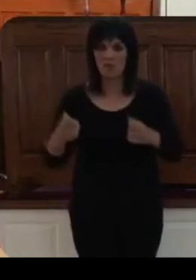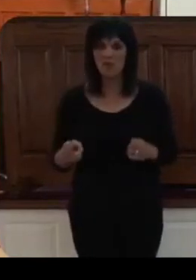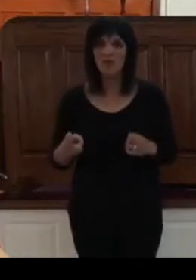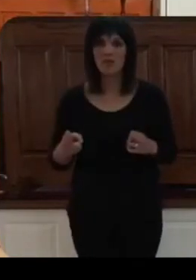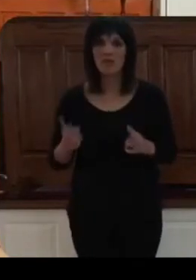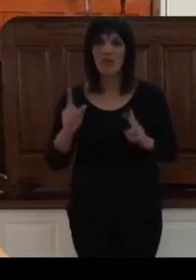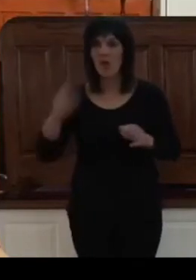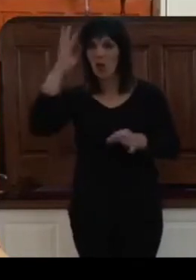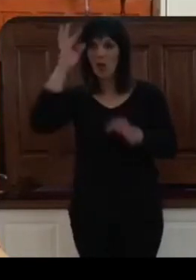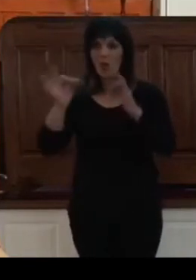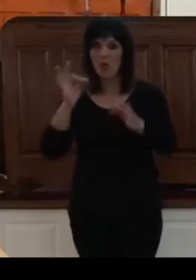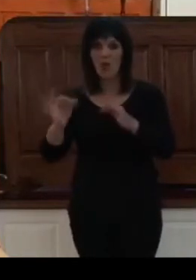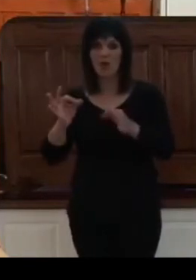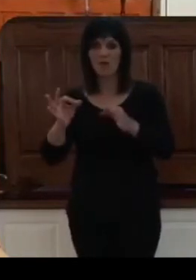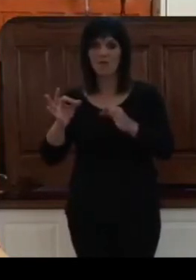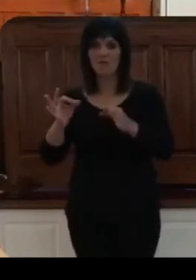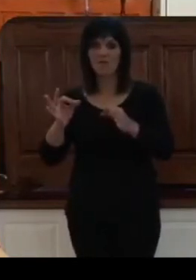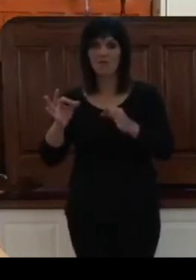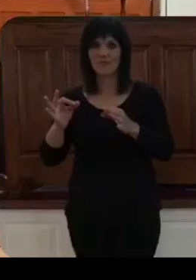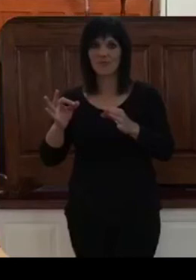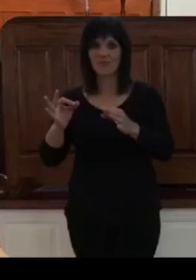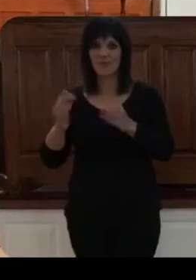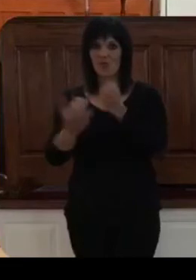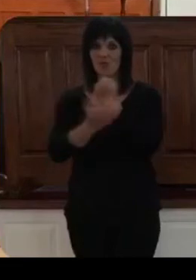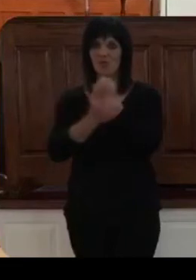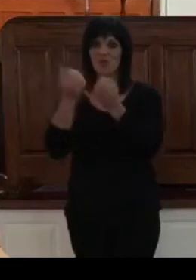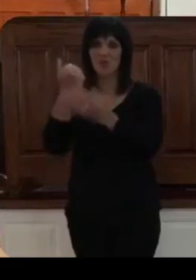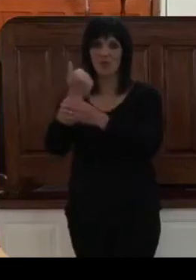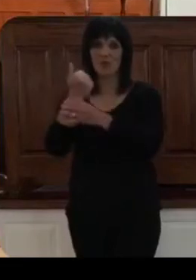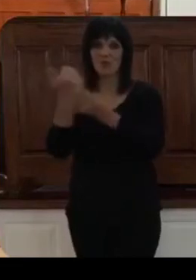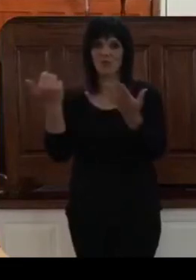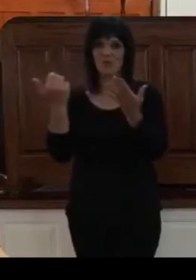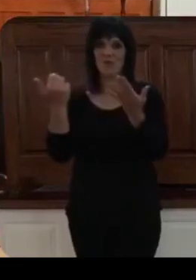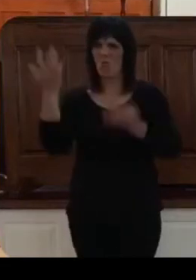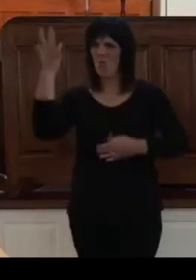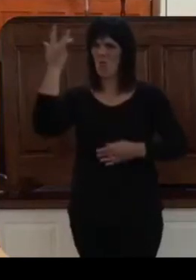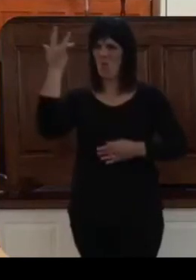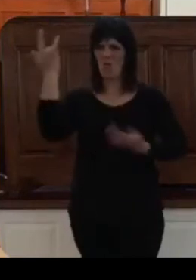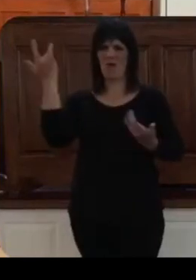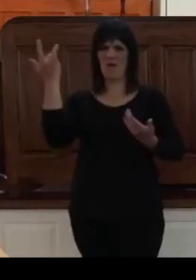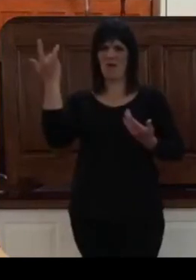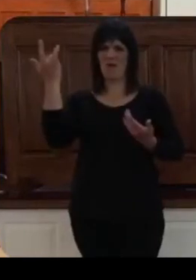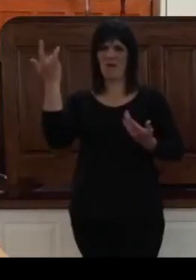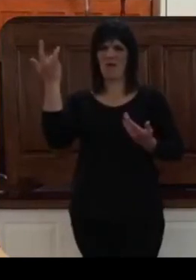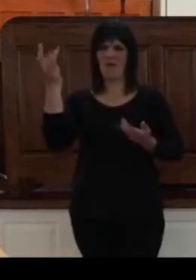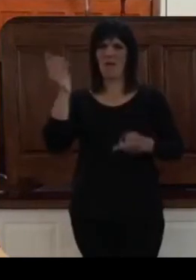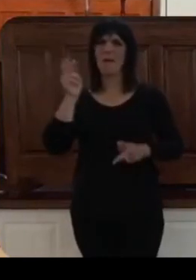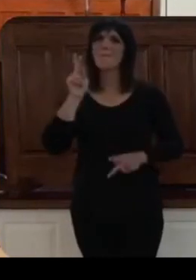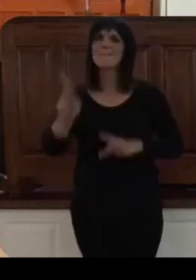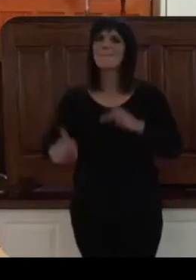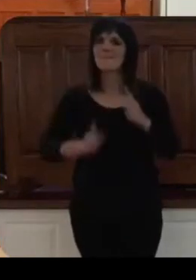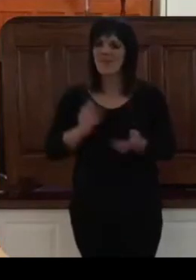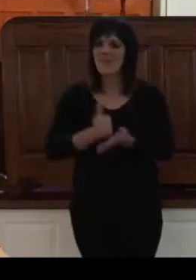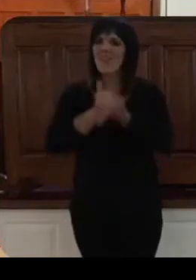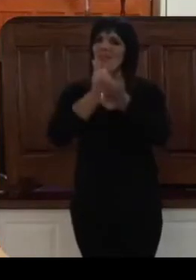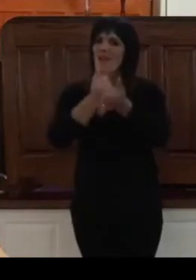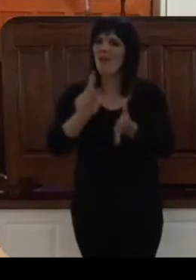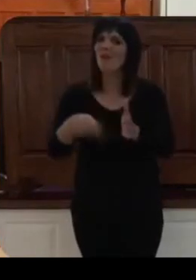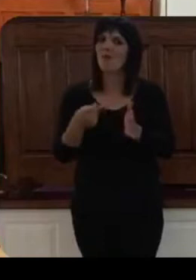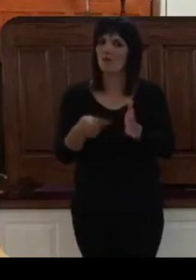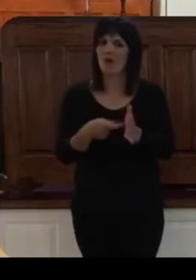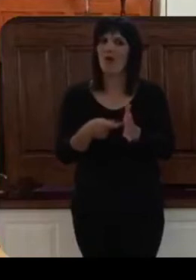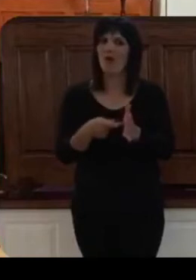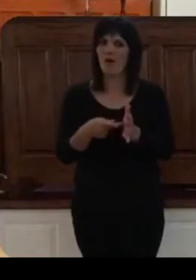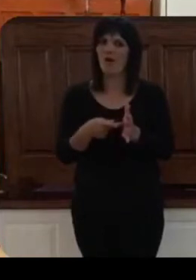gets arrested. For what? For being one of these people that helped Paul and Timothy and Silas. He has to post